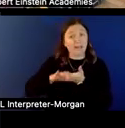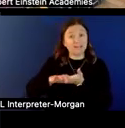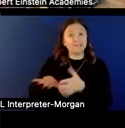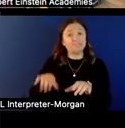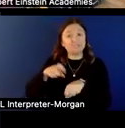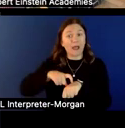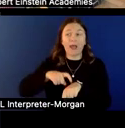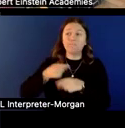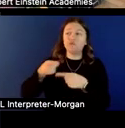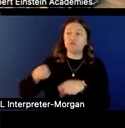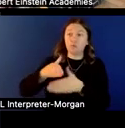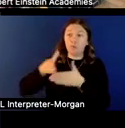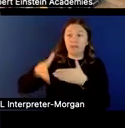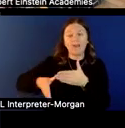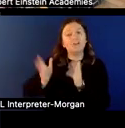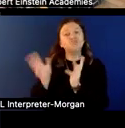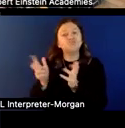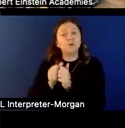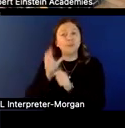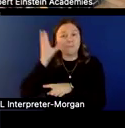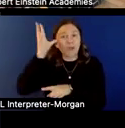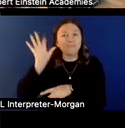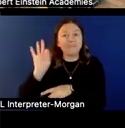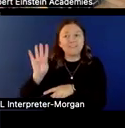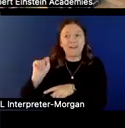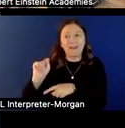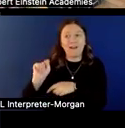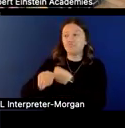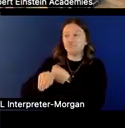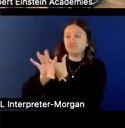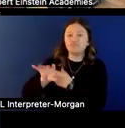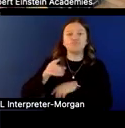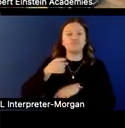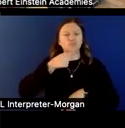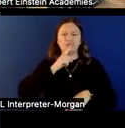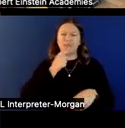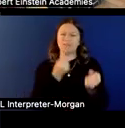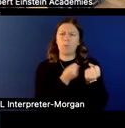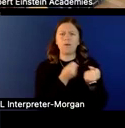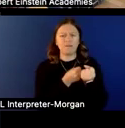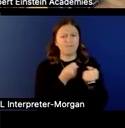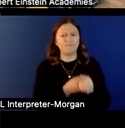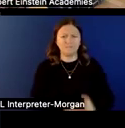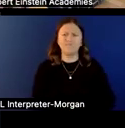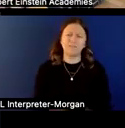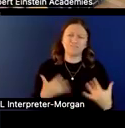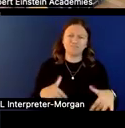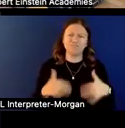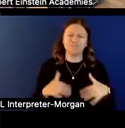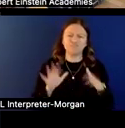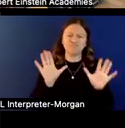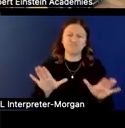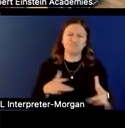my parents on FaceTime. So he's very, very supportive with that whole language learning. And again, he's really trying. So give